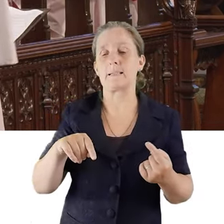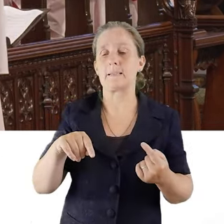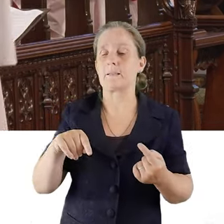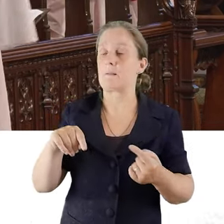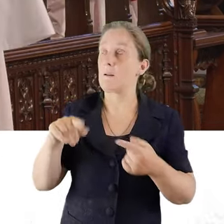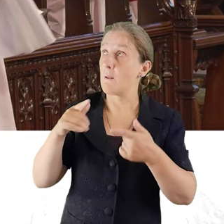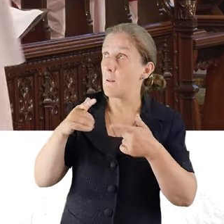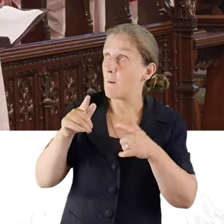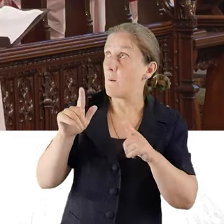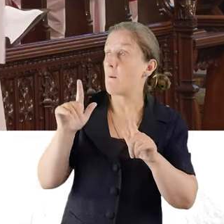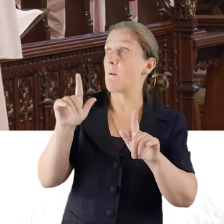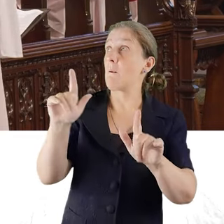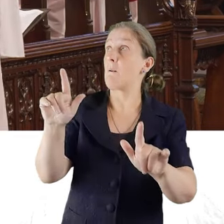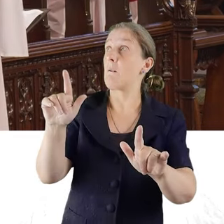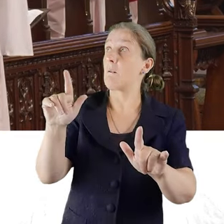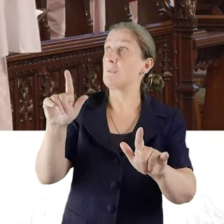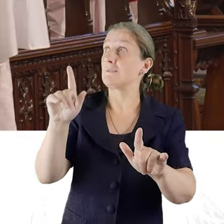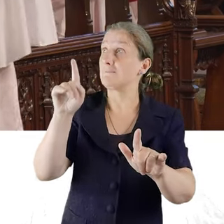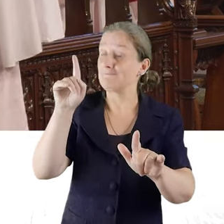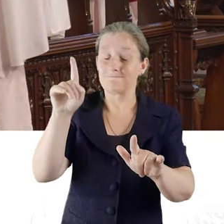upon us.